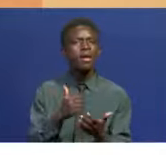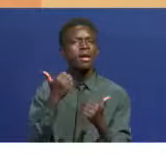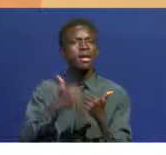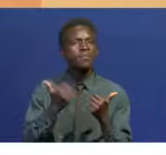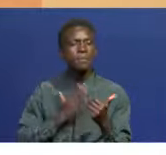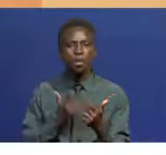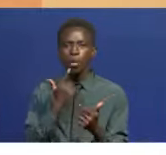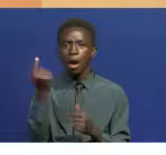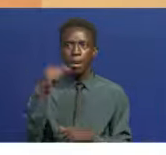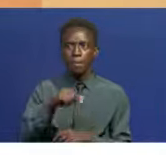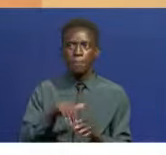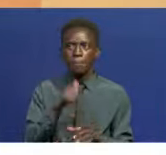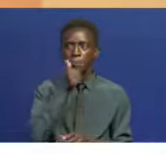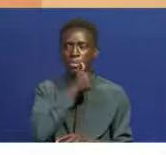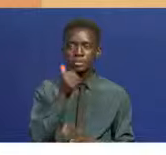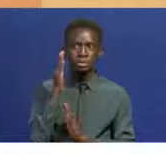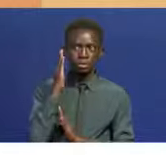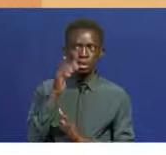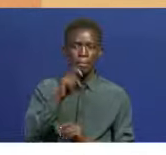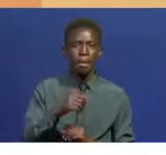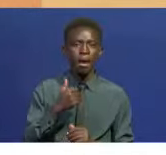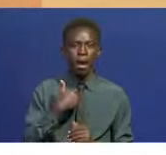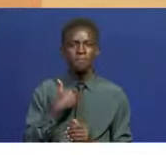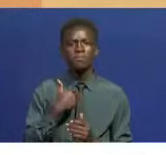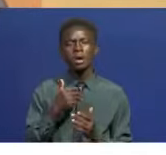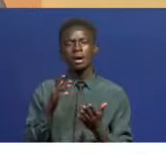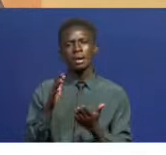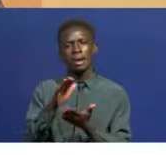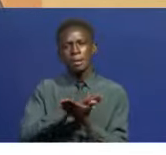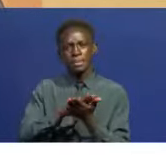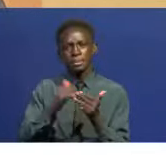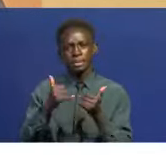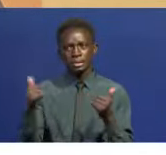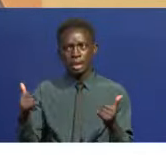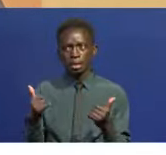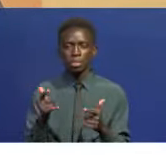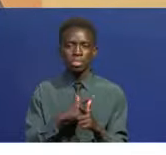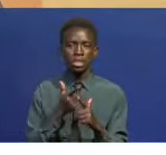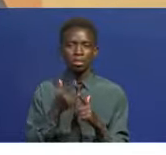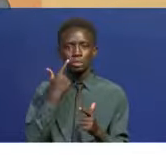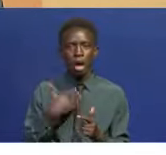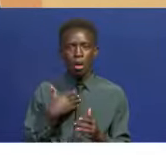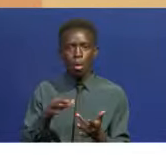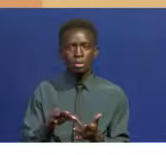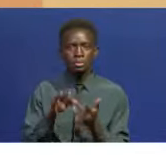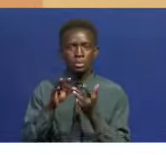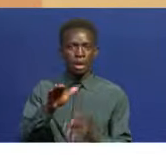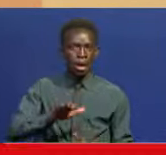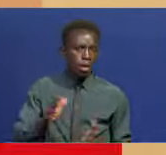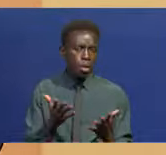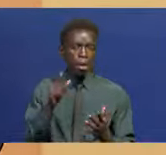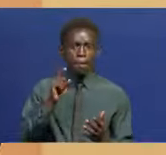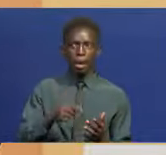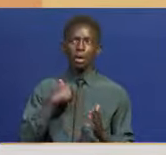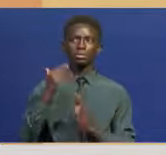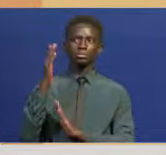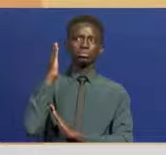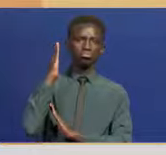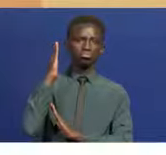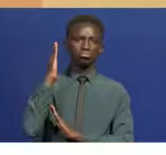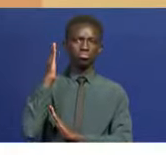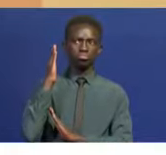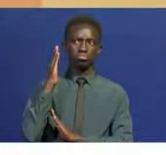industry must have a certain baseline training. Yes. Then from there, let's go to specialization areas. We want it to be a bank guard. Initially, we would